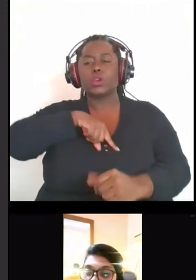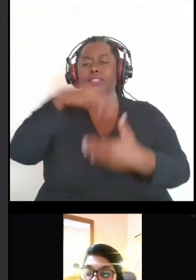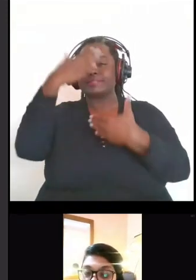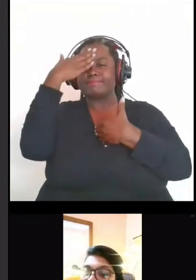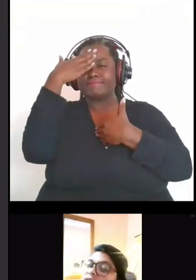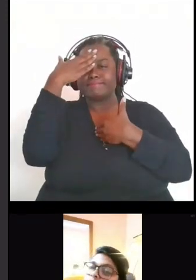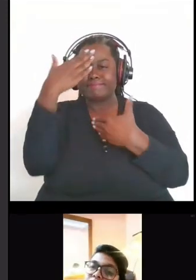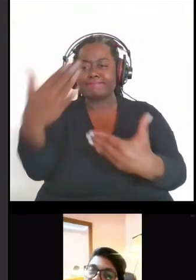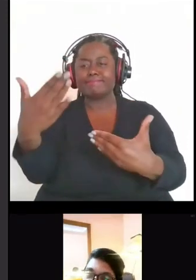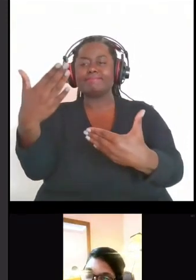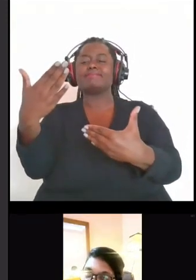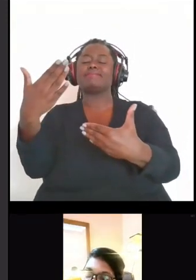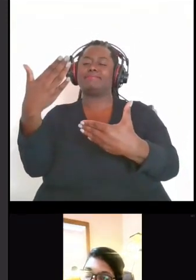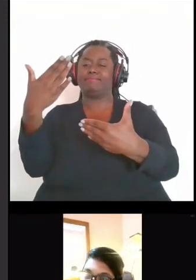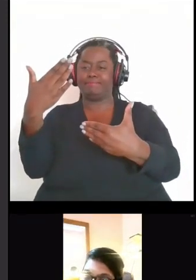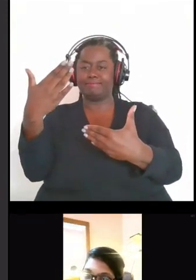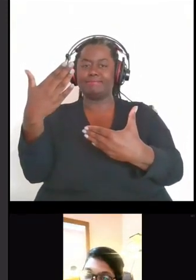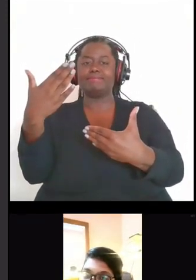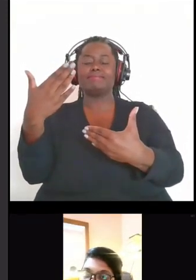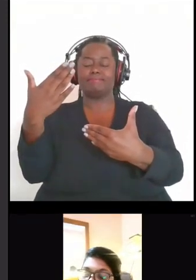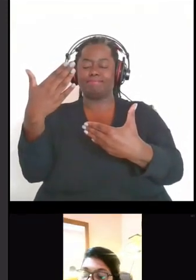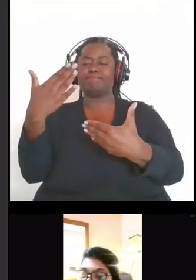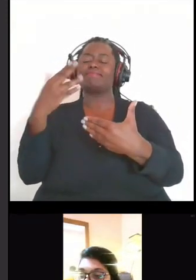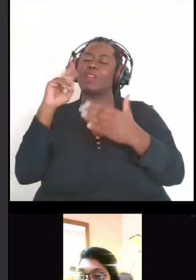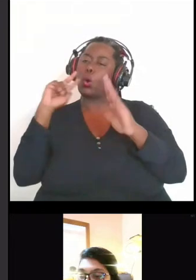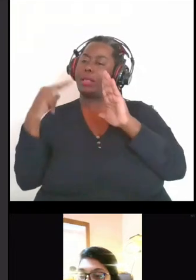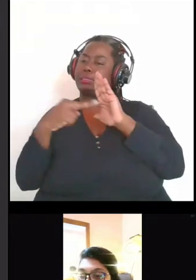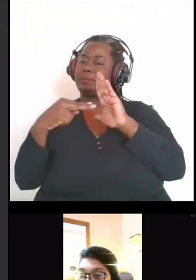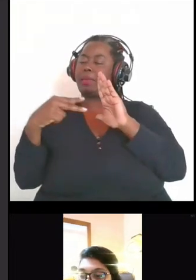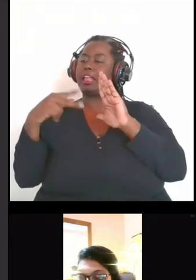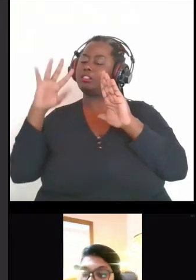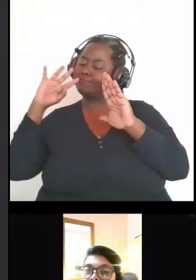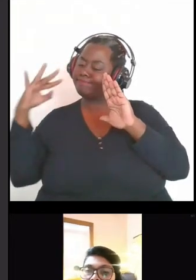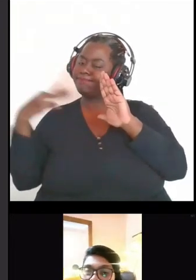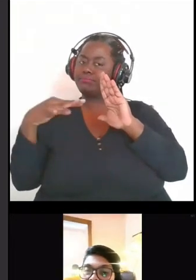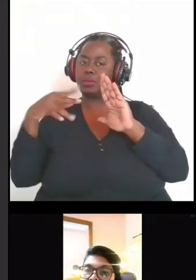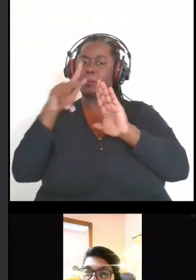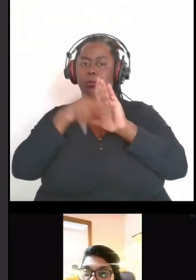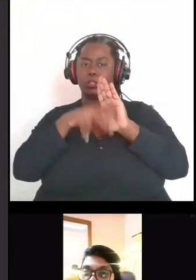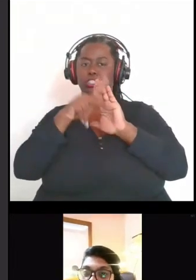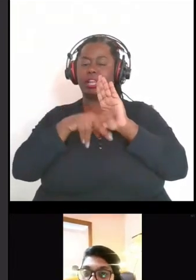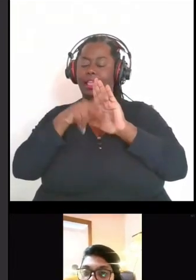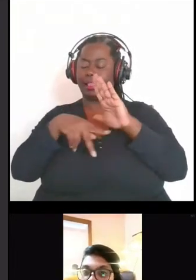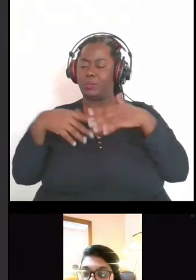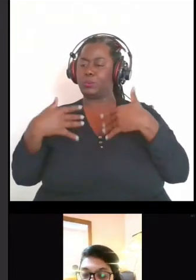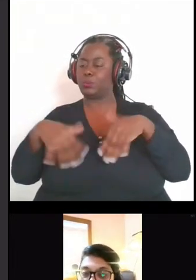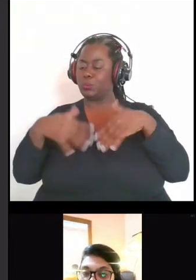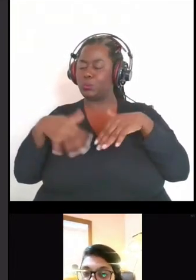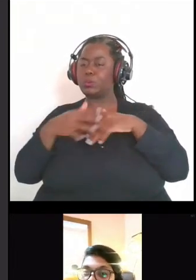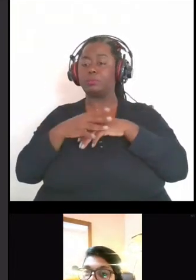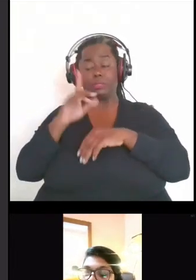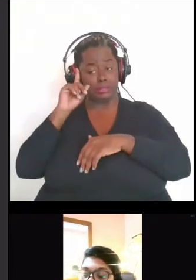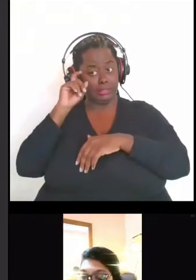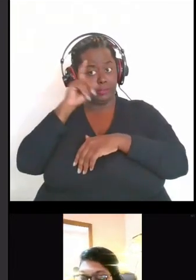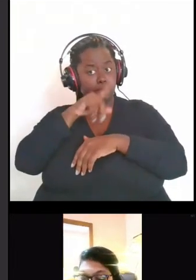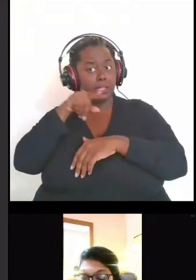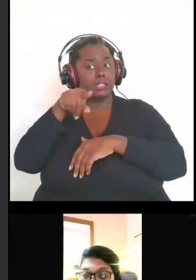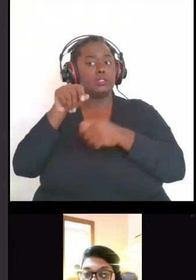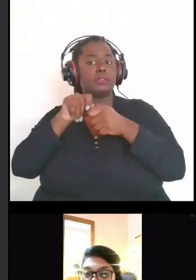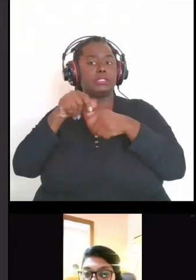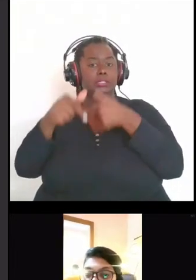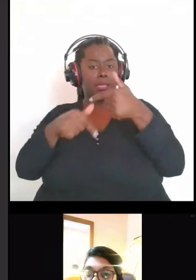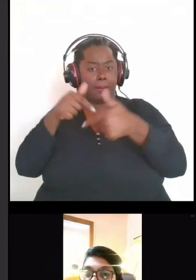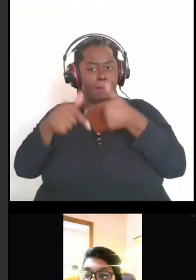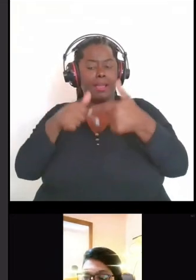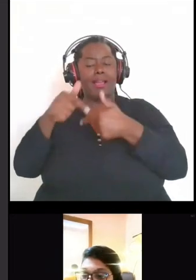to do this work in India definitely and without having an agenda of finances uh